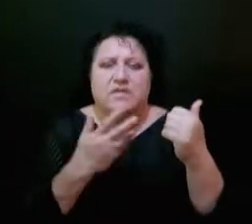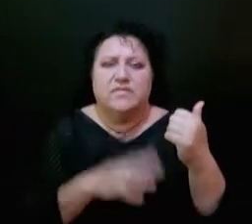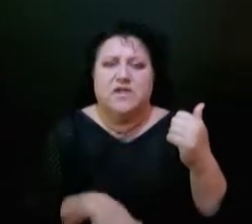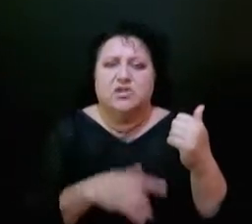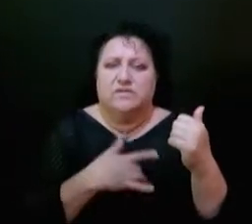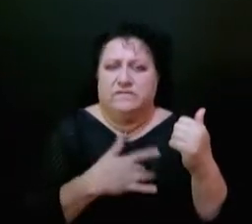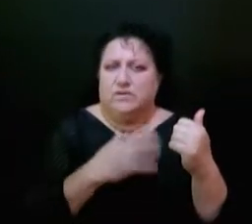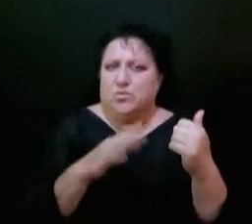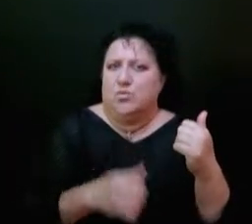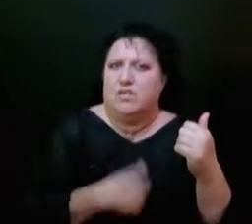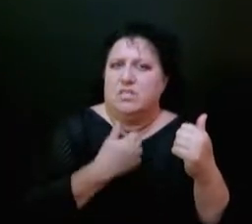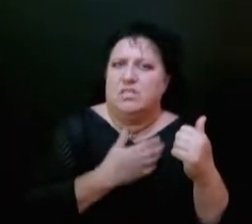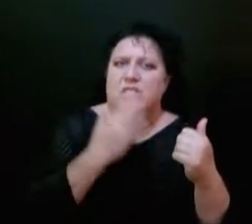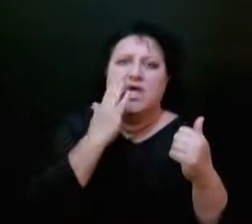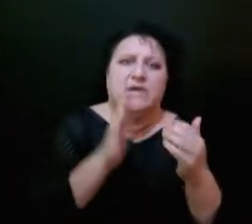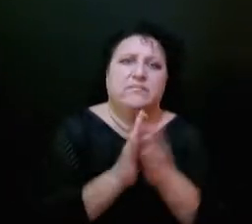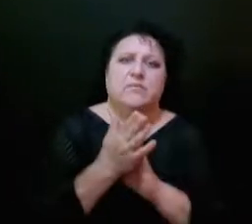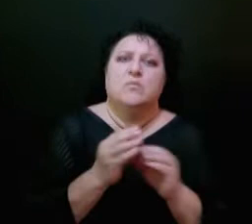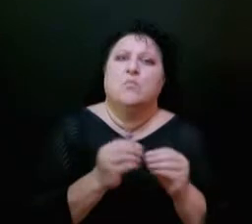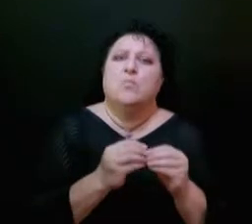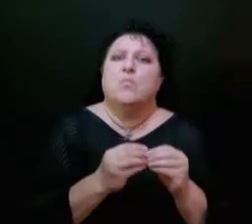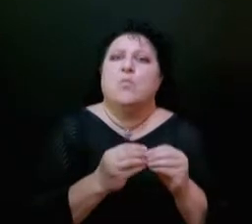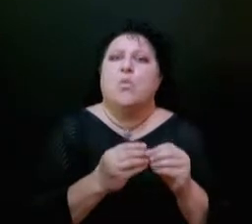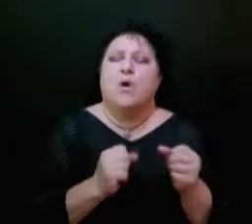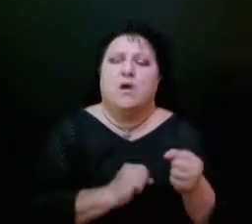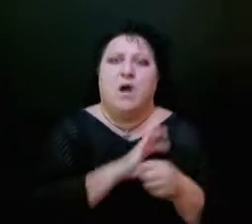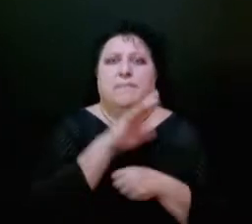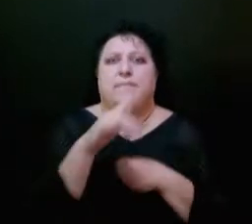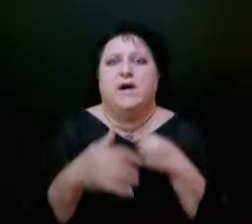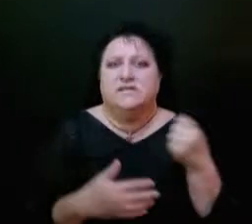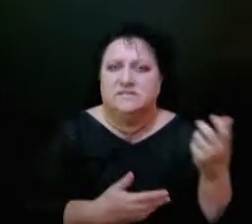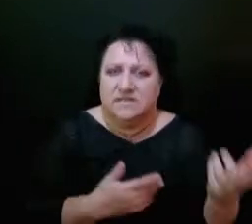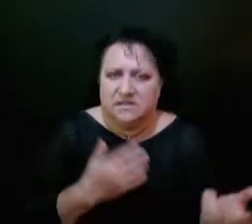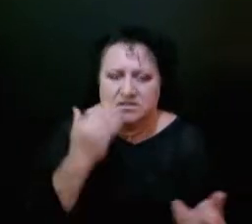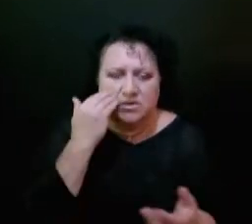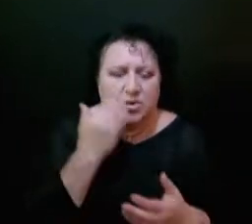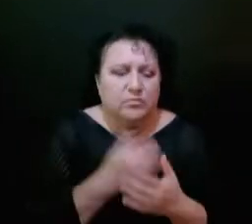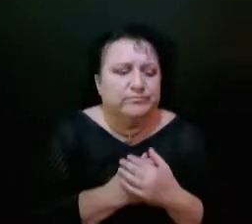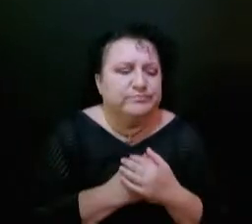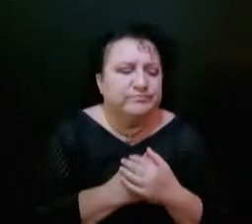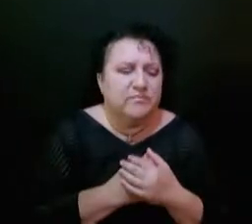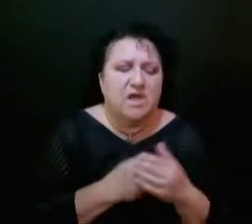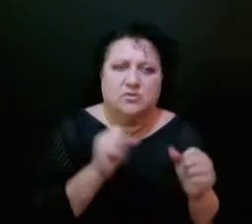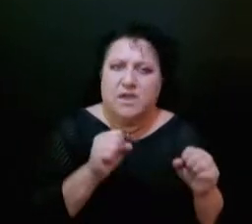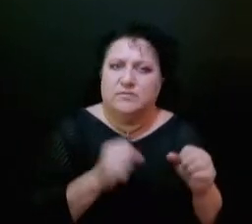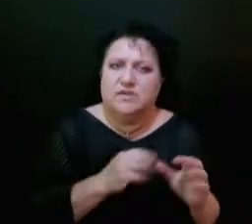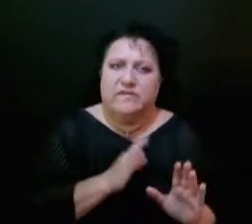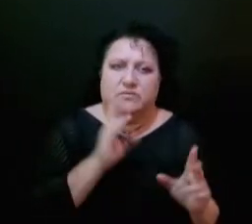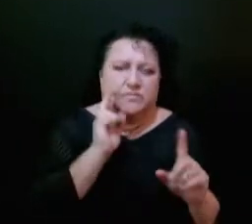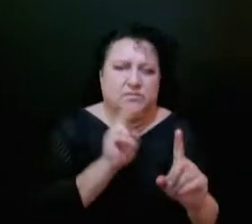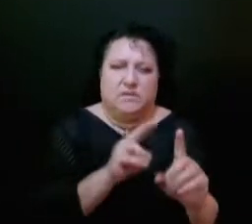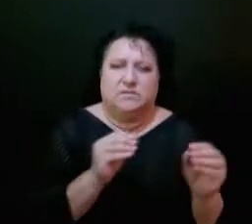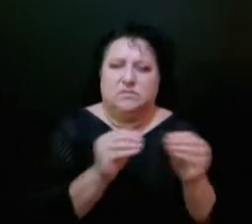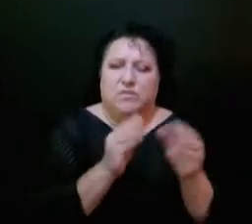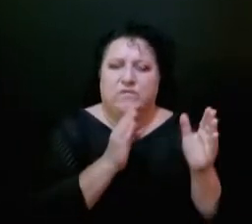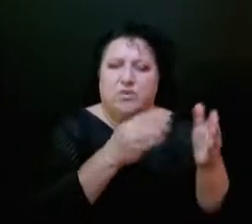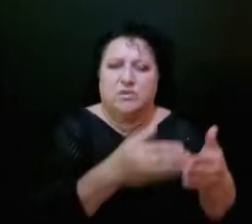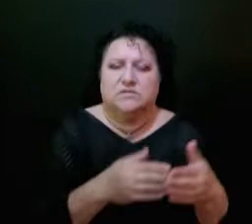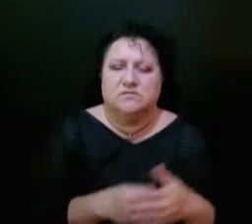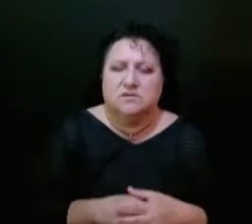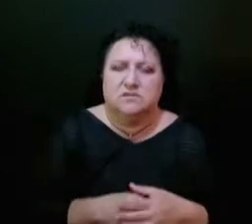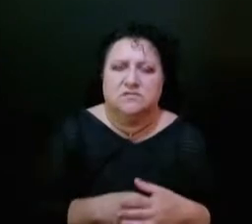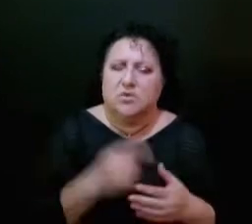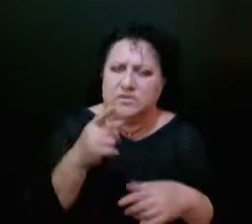life and you're able to keep a focused perspective. What has God called you to do? It says, the immensity of the way of life